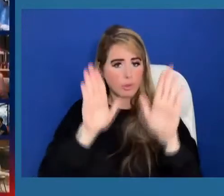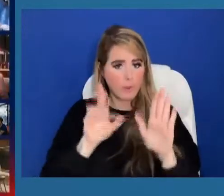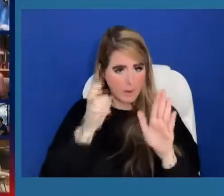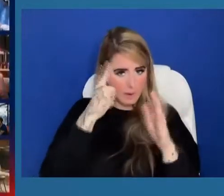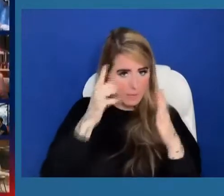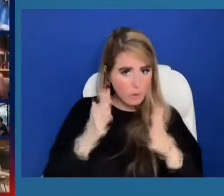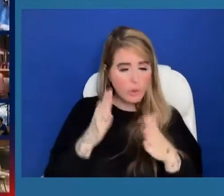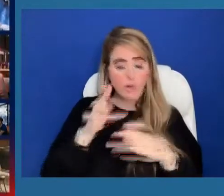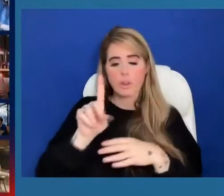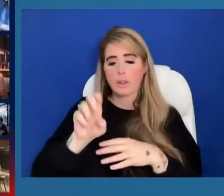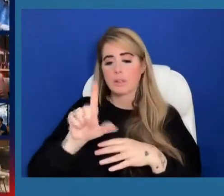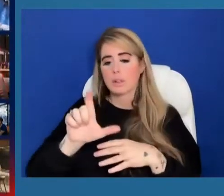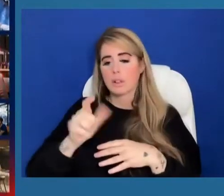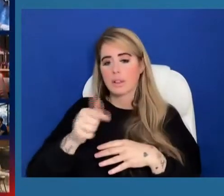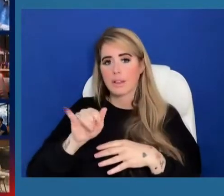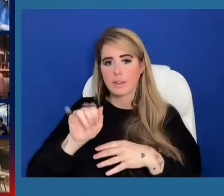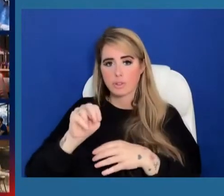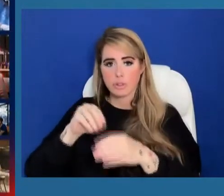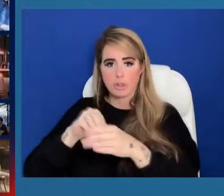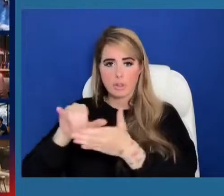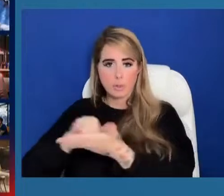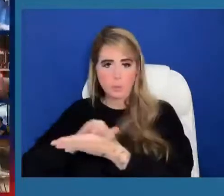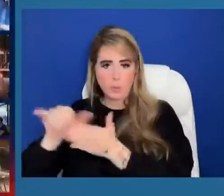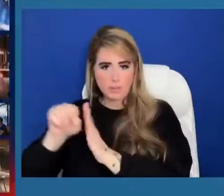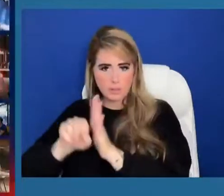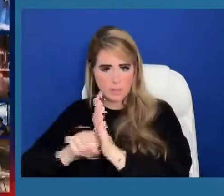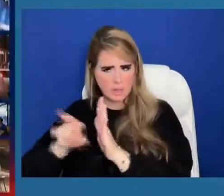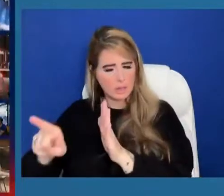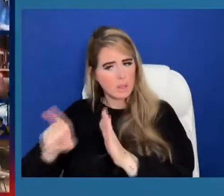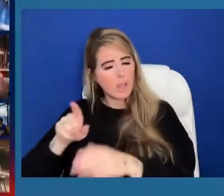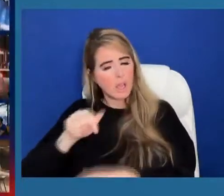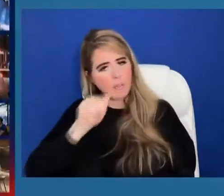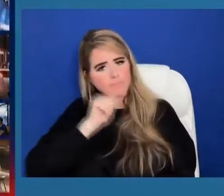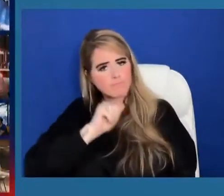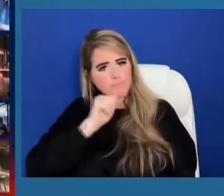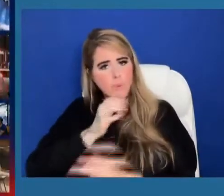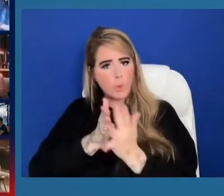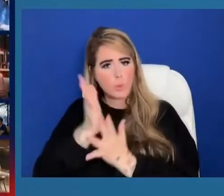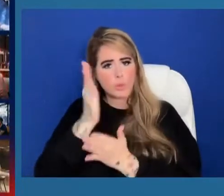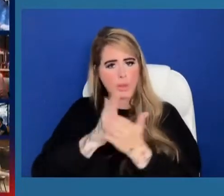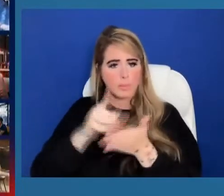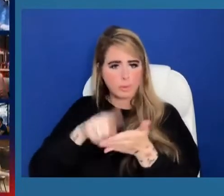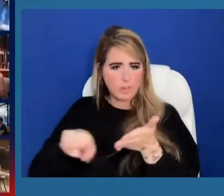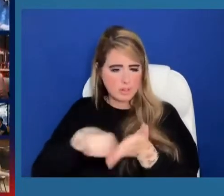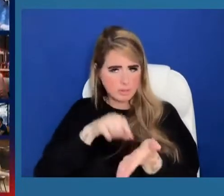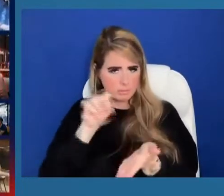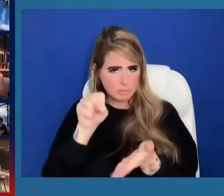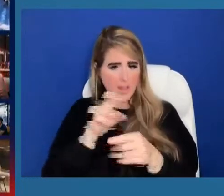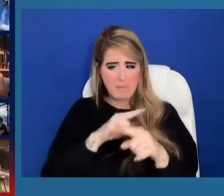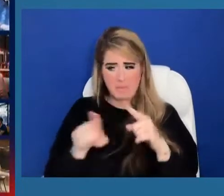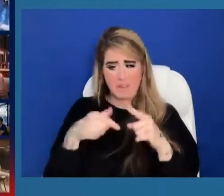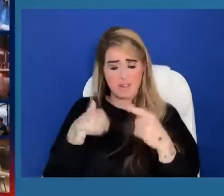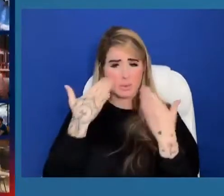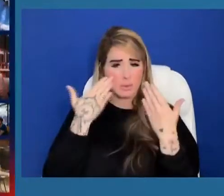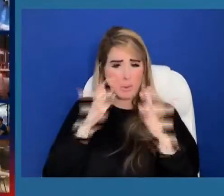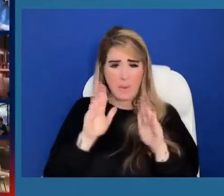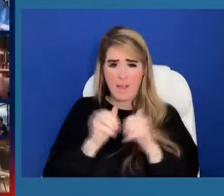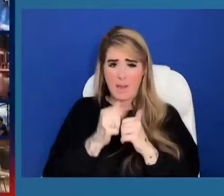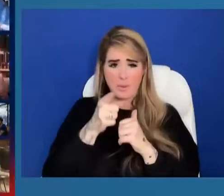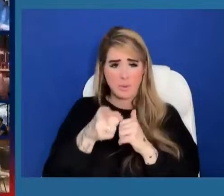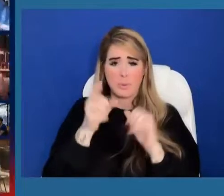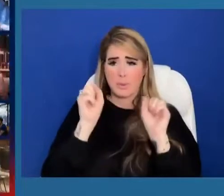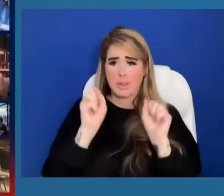York State. They took some heat. There was some criticism of this, but I don't know how you can stand next to